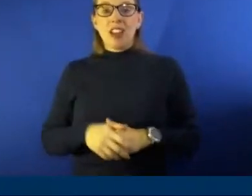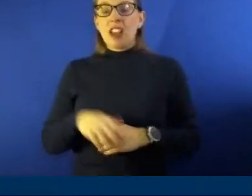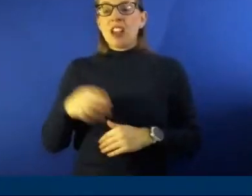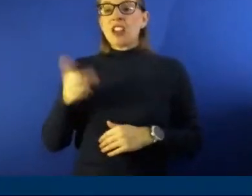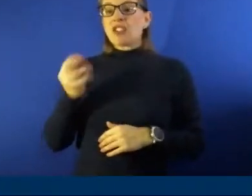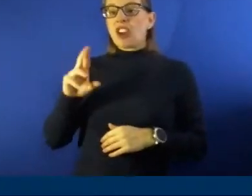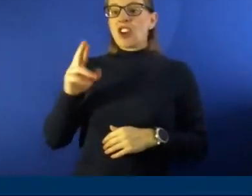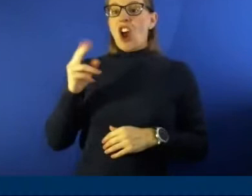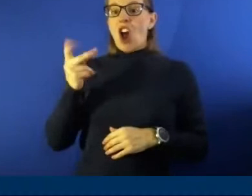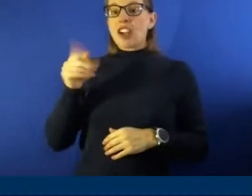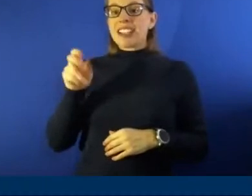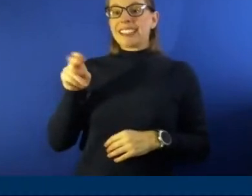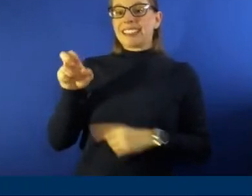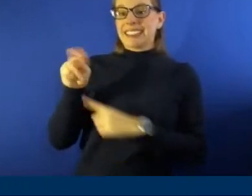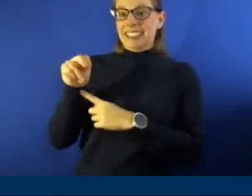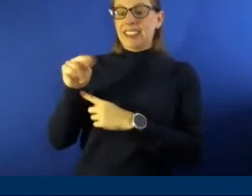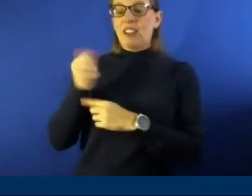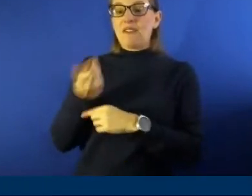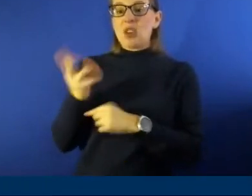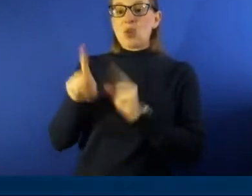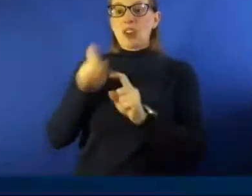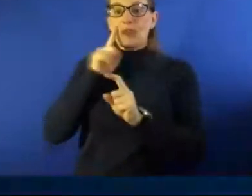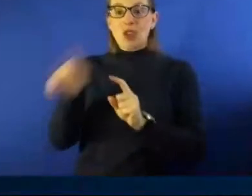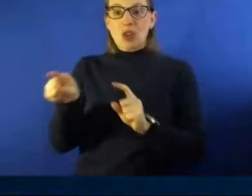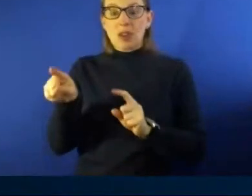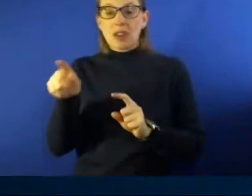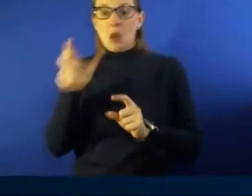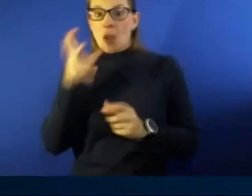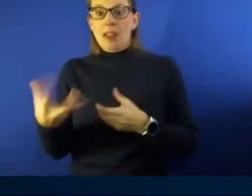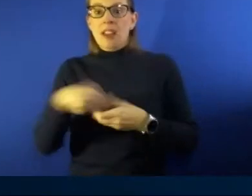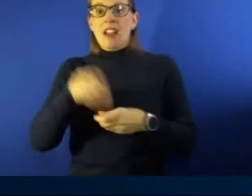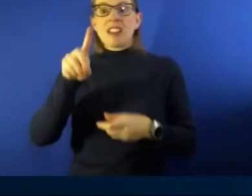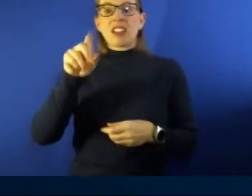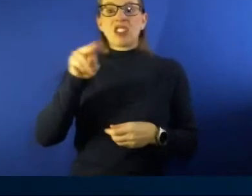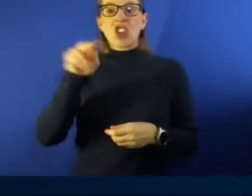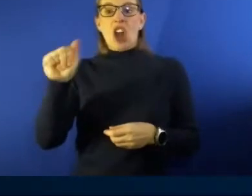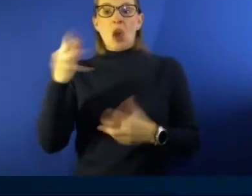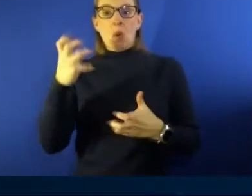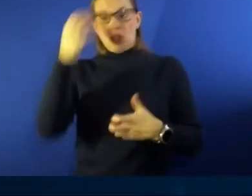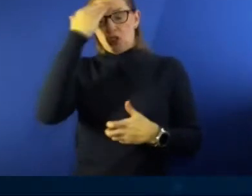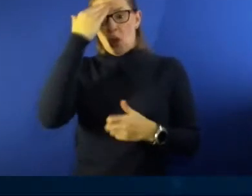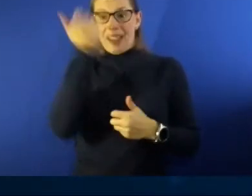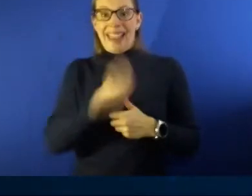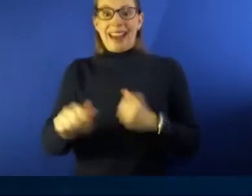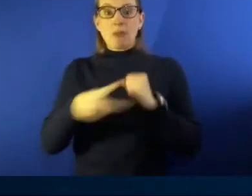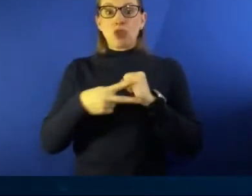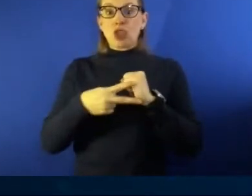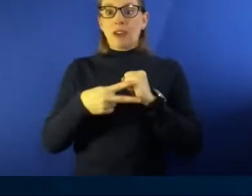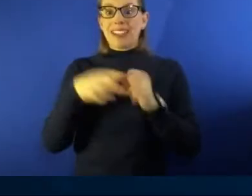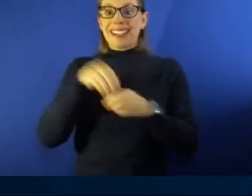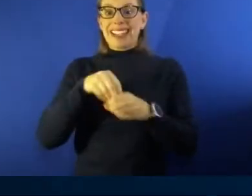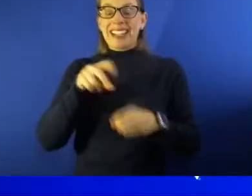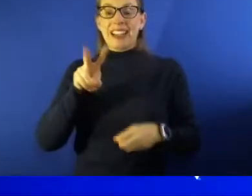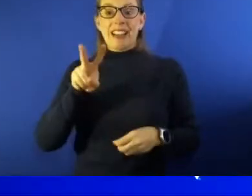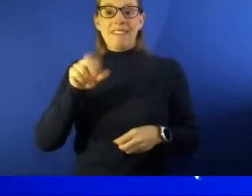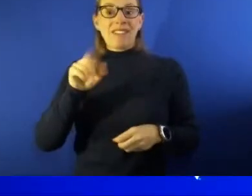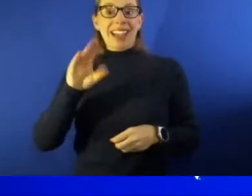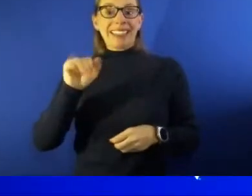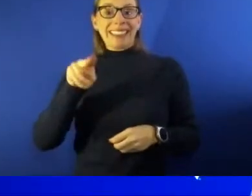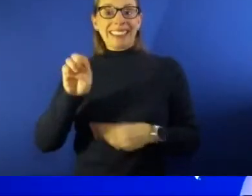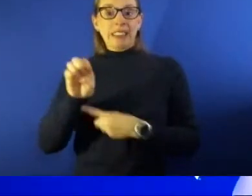but I'll get you back in here. Donna wants to know, are there any preservatives in the vaccine?